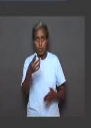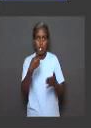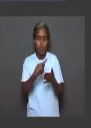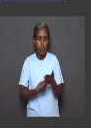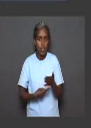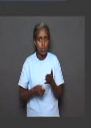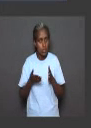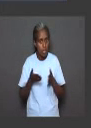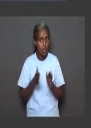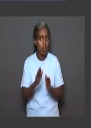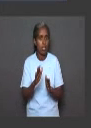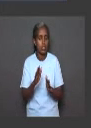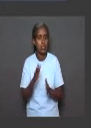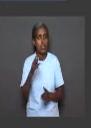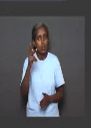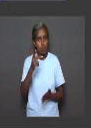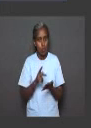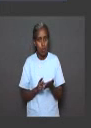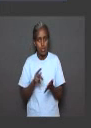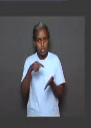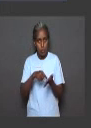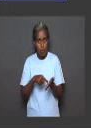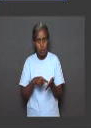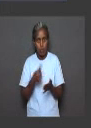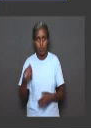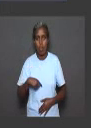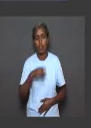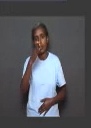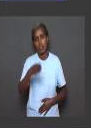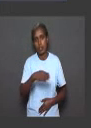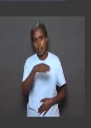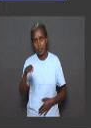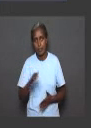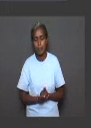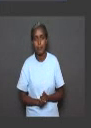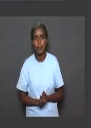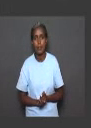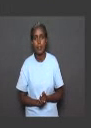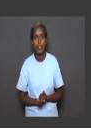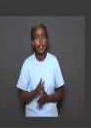This table of values will allow us to plot the points of our graph.